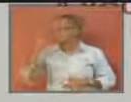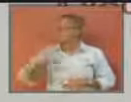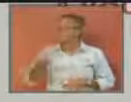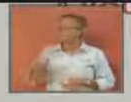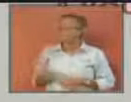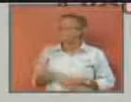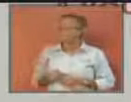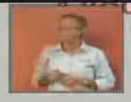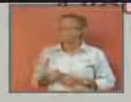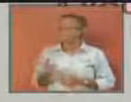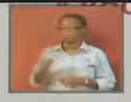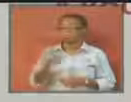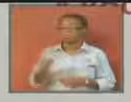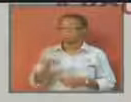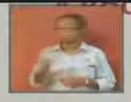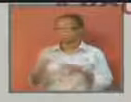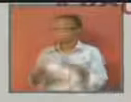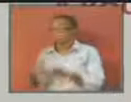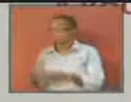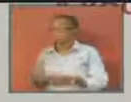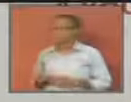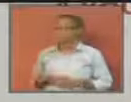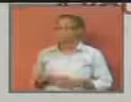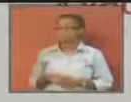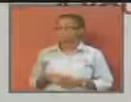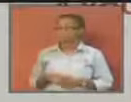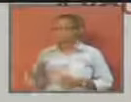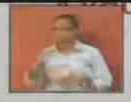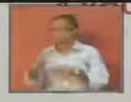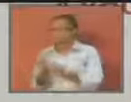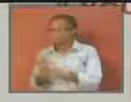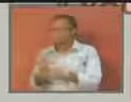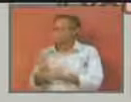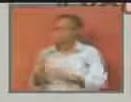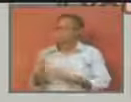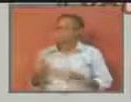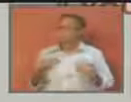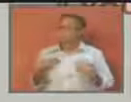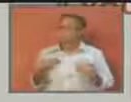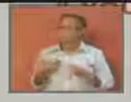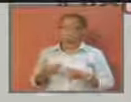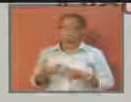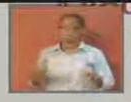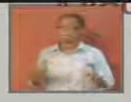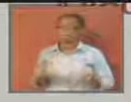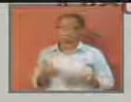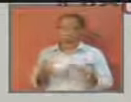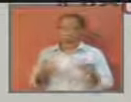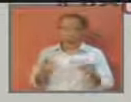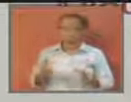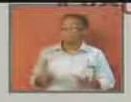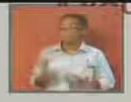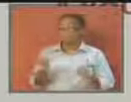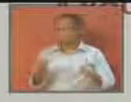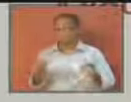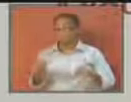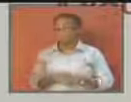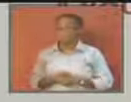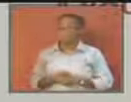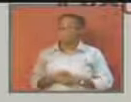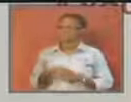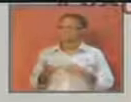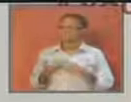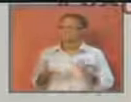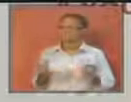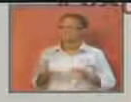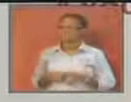last couple of days in particular with regards to the way they are responding to COVID-19 cases, and of course to other cases as well. But if anything